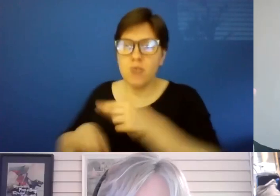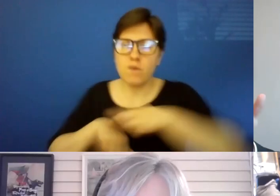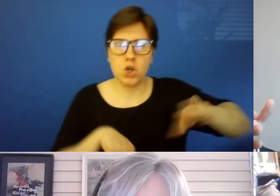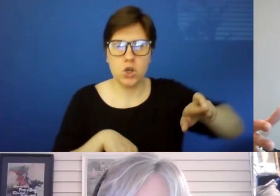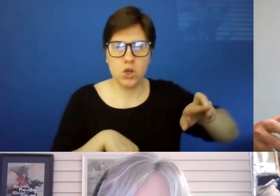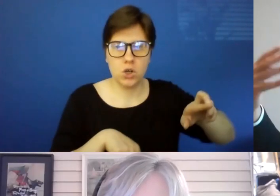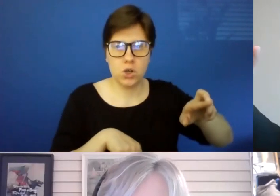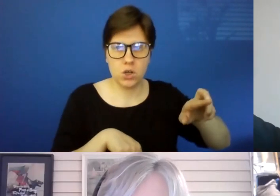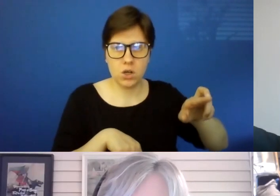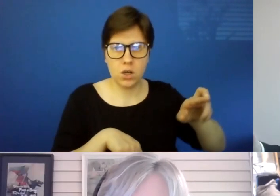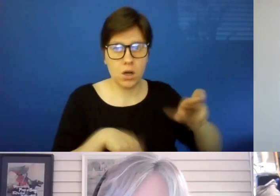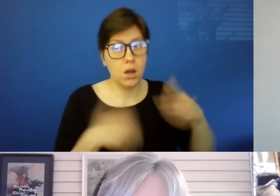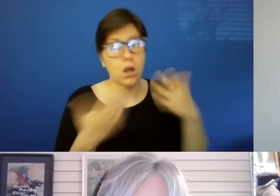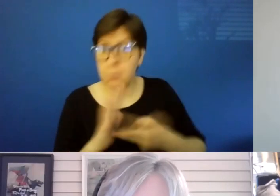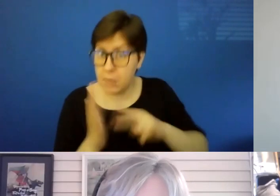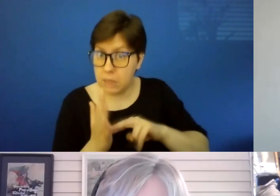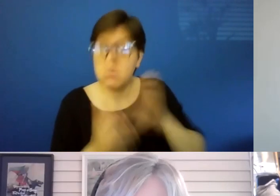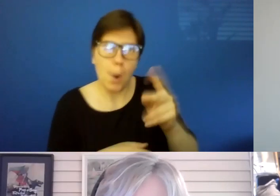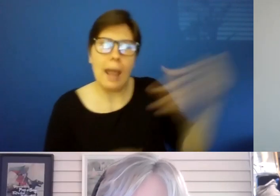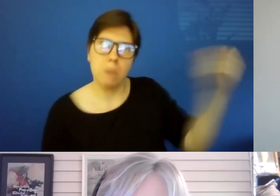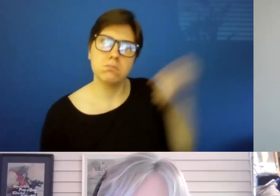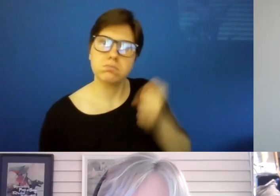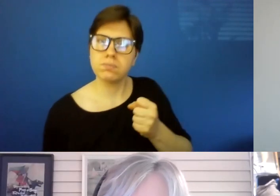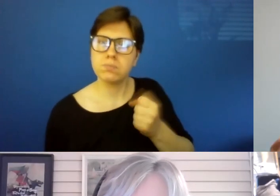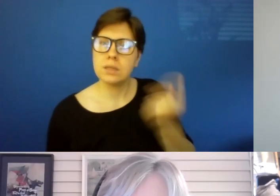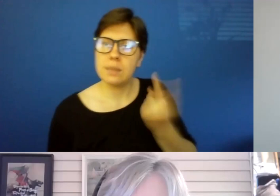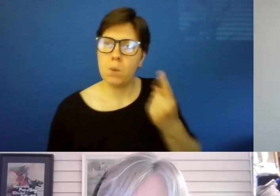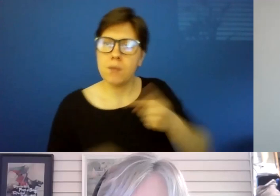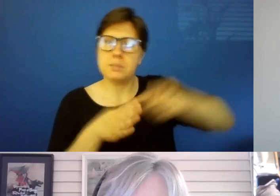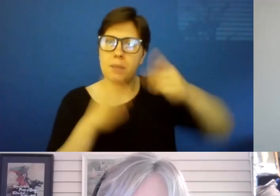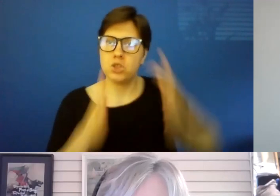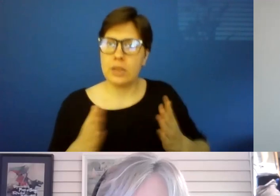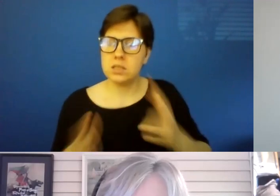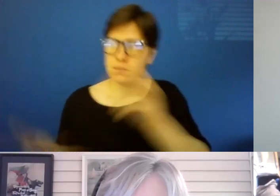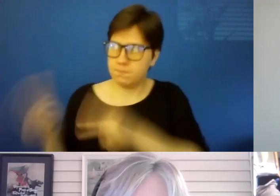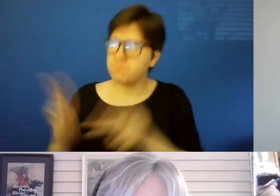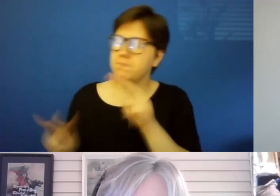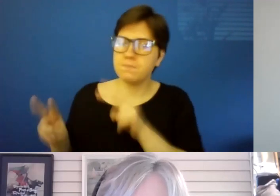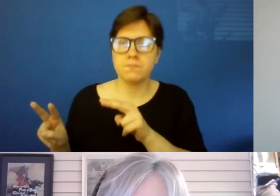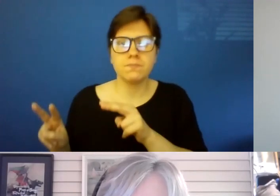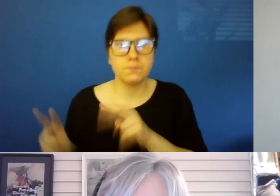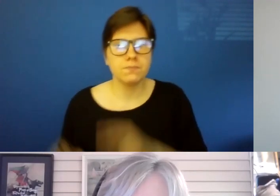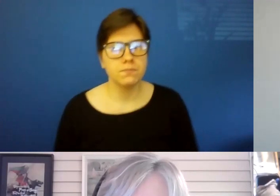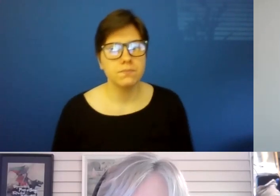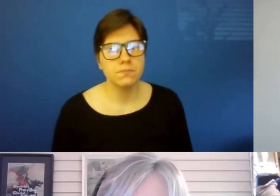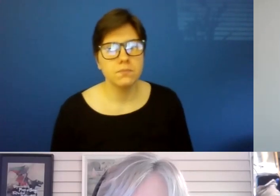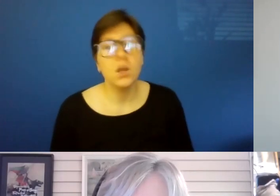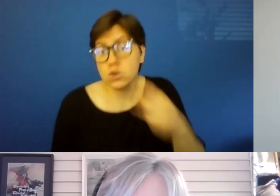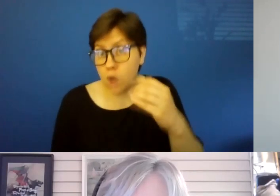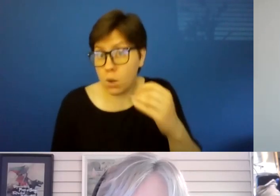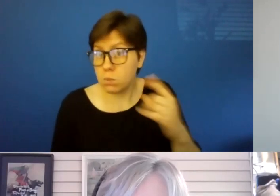Then the theory is, well, then let's get somebody who's a specialist in that to weigh in. So I